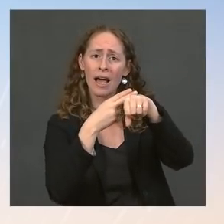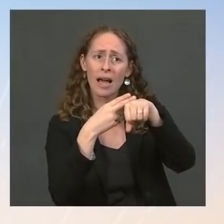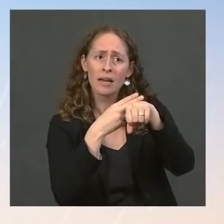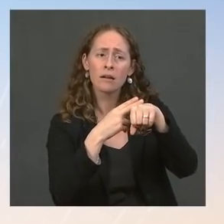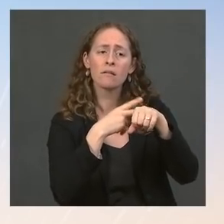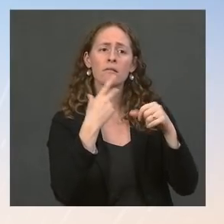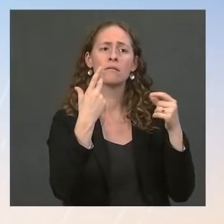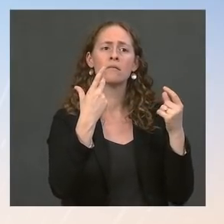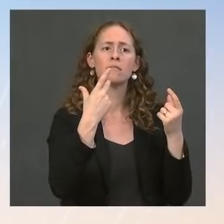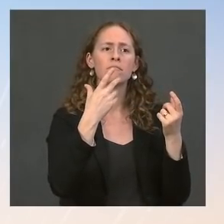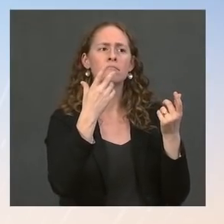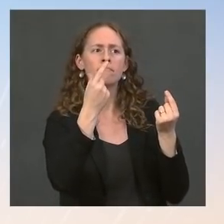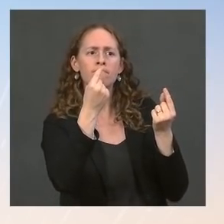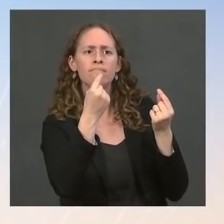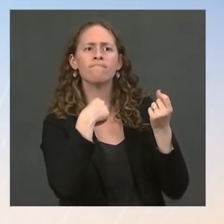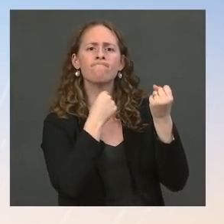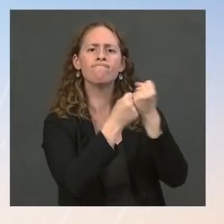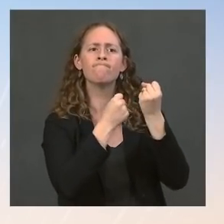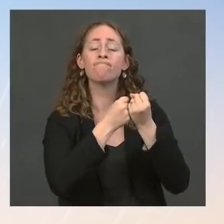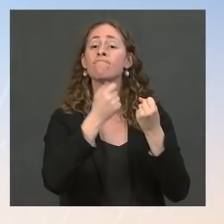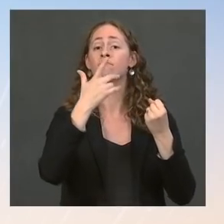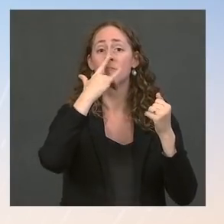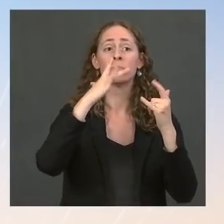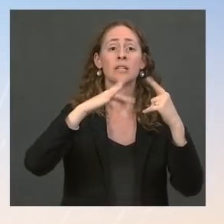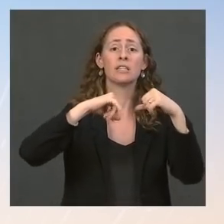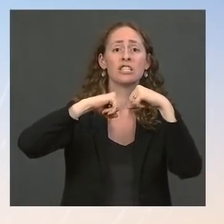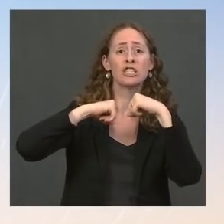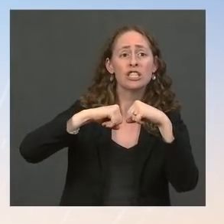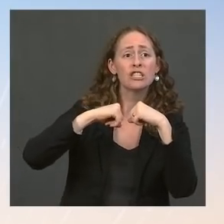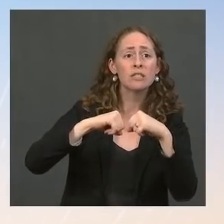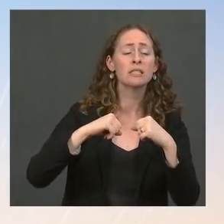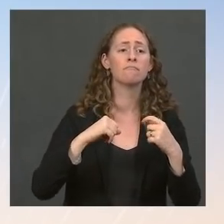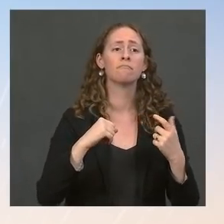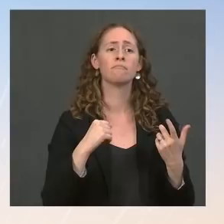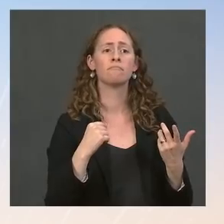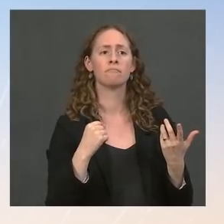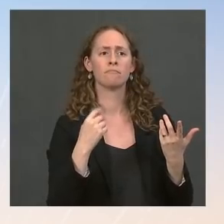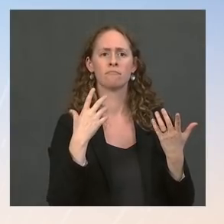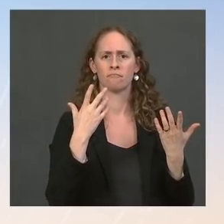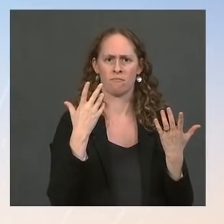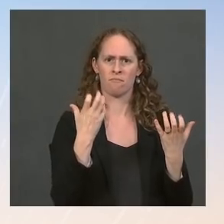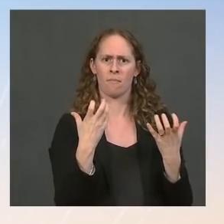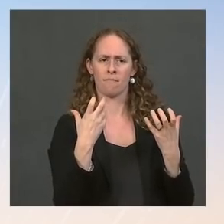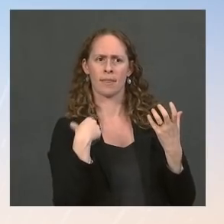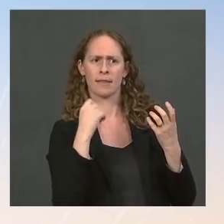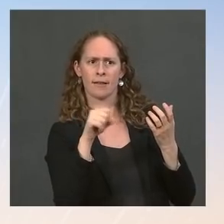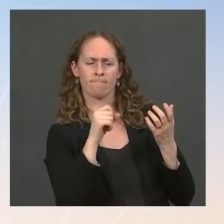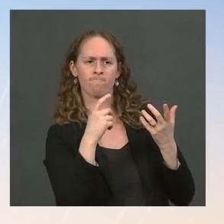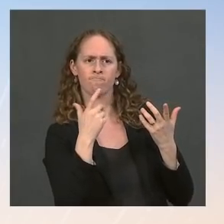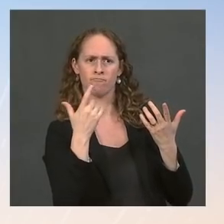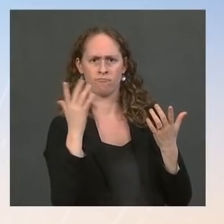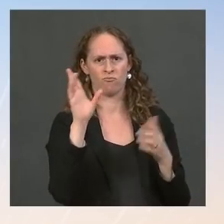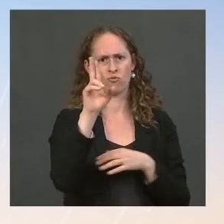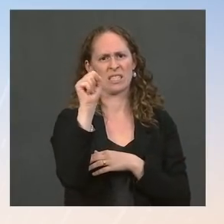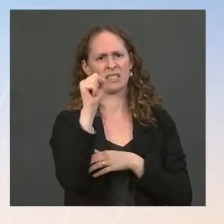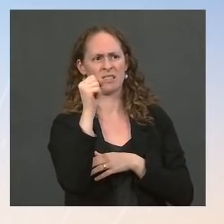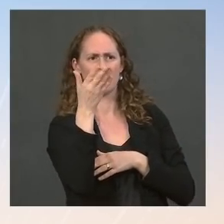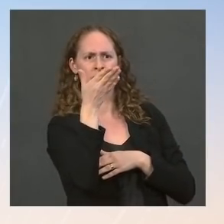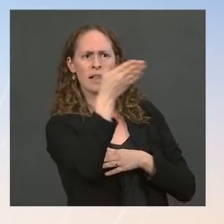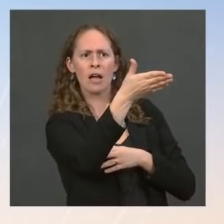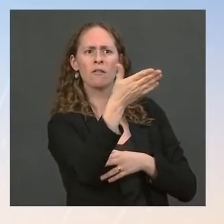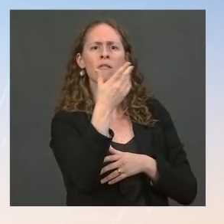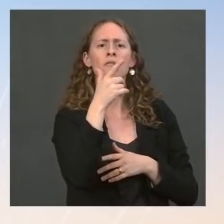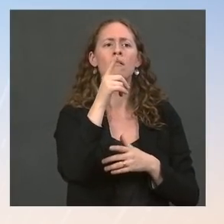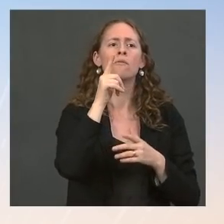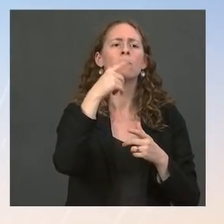with security assistance. We obviously have a strong presence, a diplomatic presence on the ground, led by an experienced ambassador.